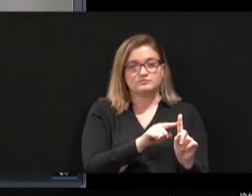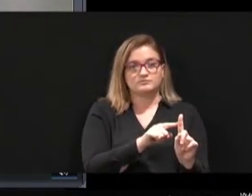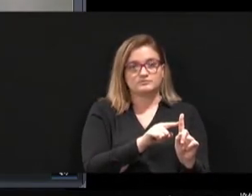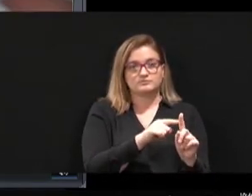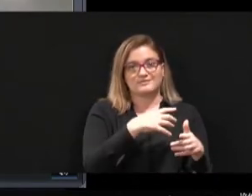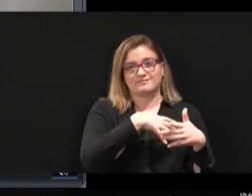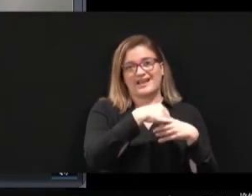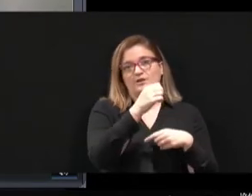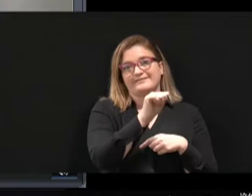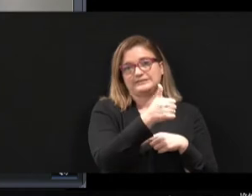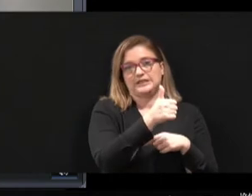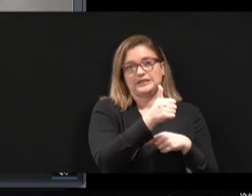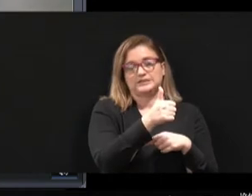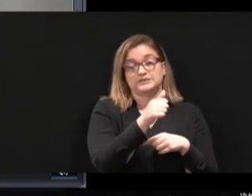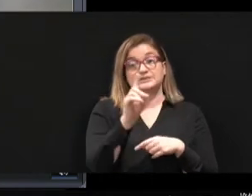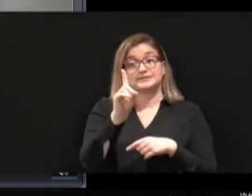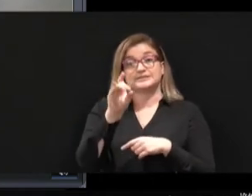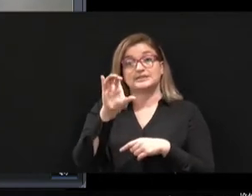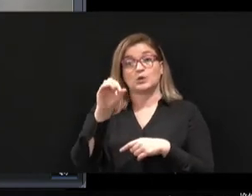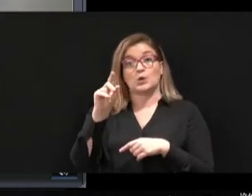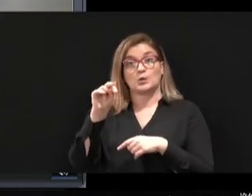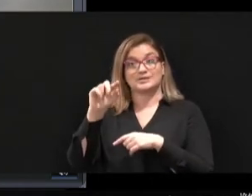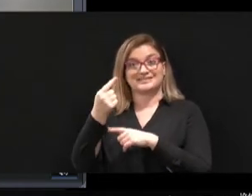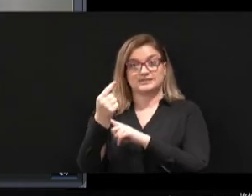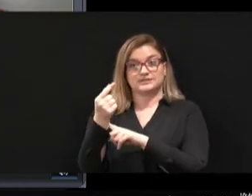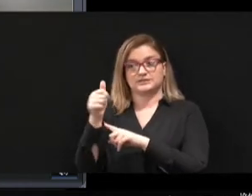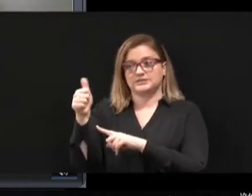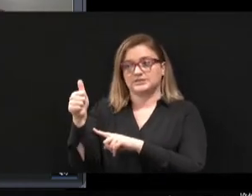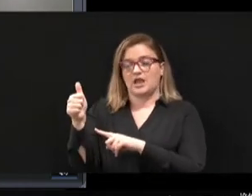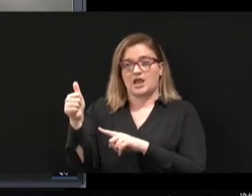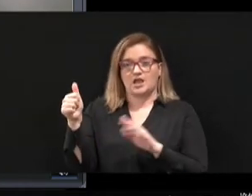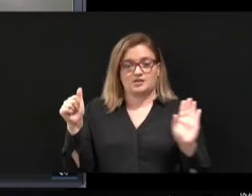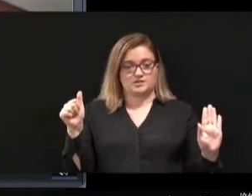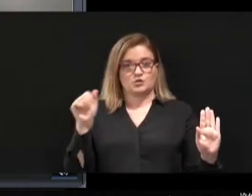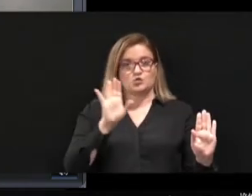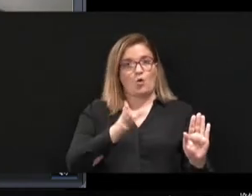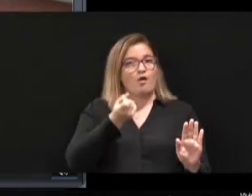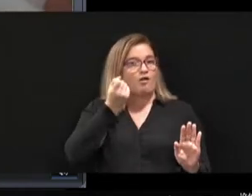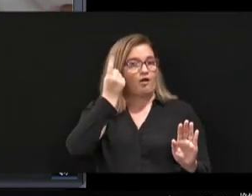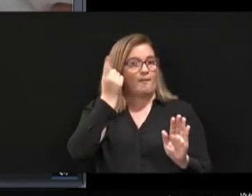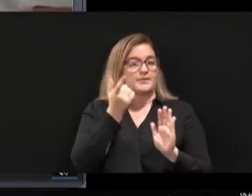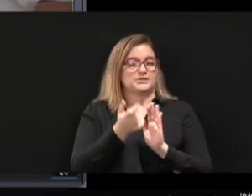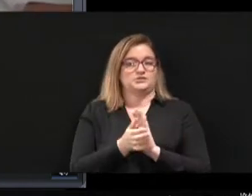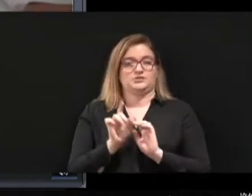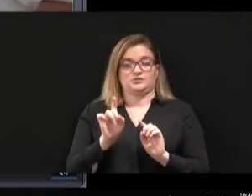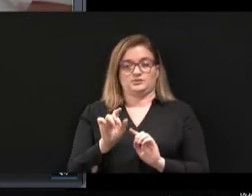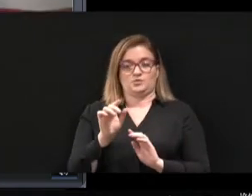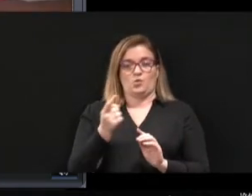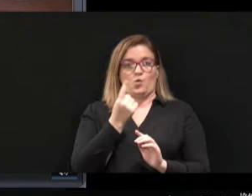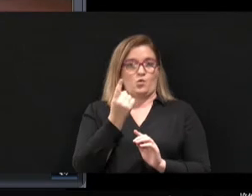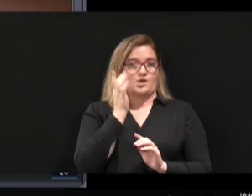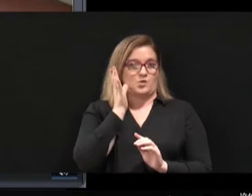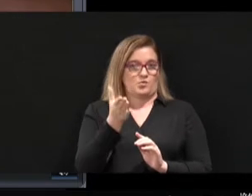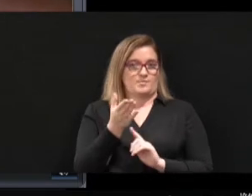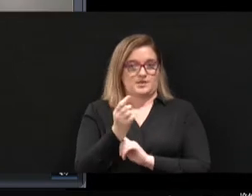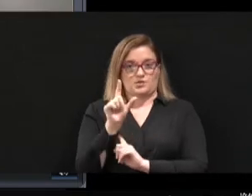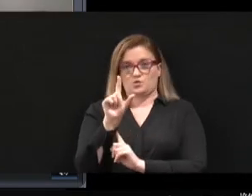and your decoding ability can decode really well is 10, your comprehension is only going to